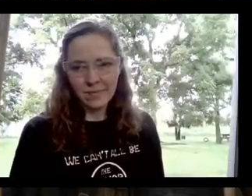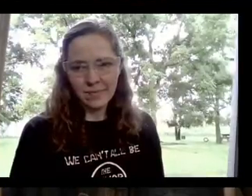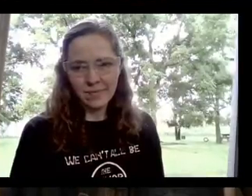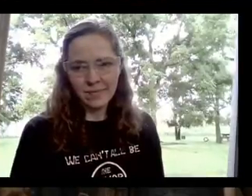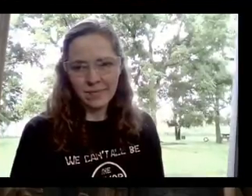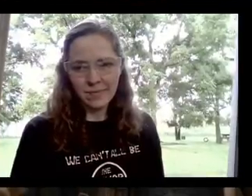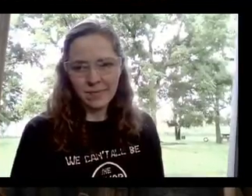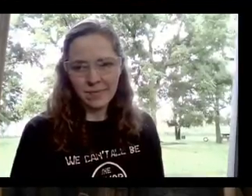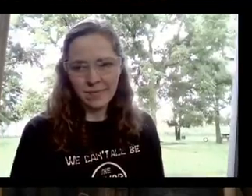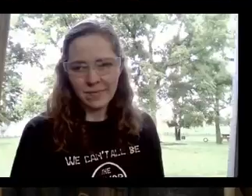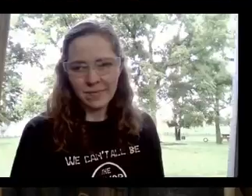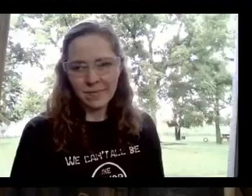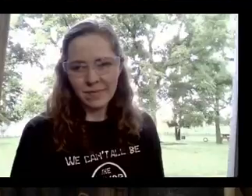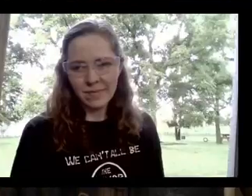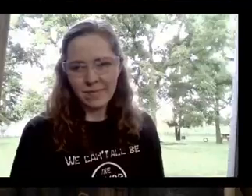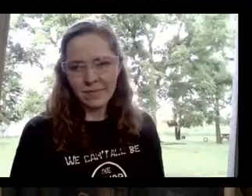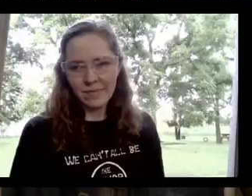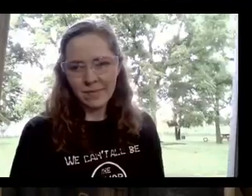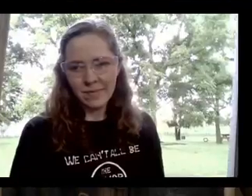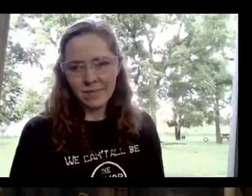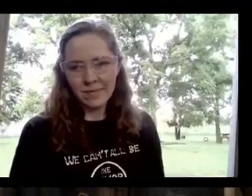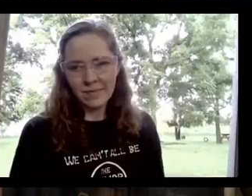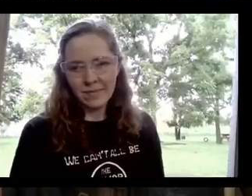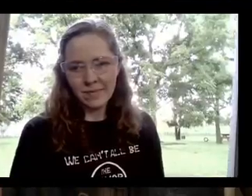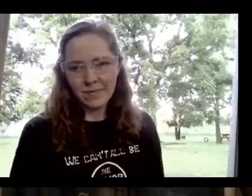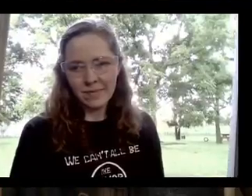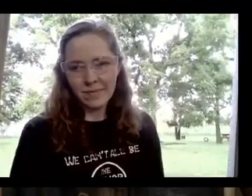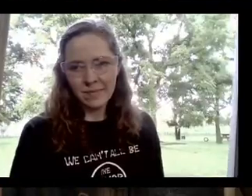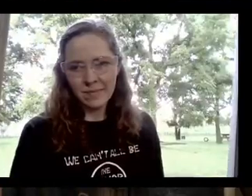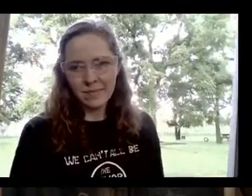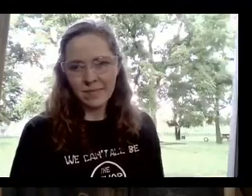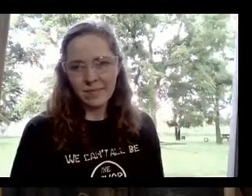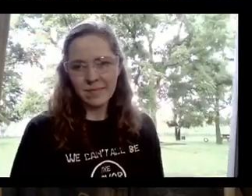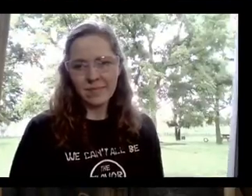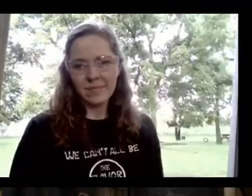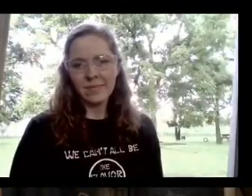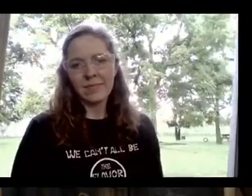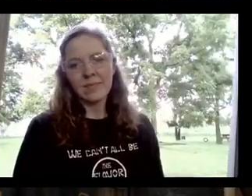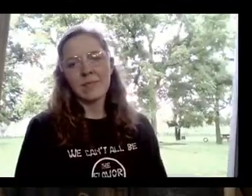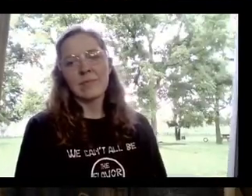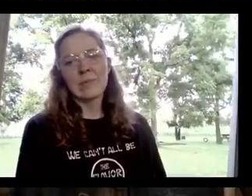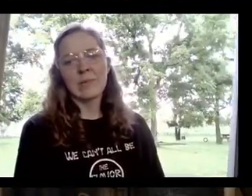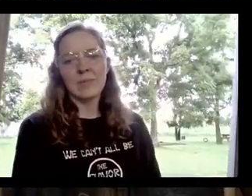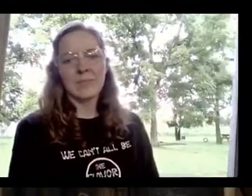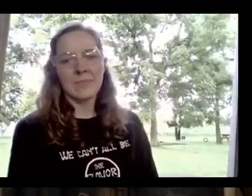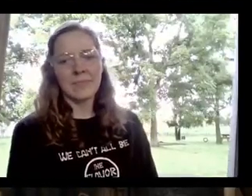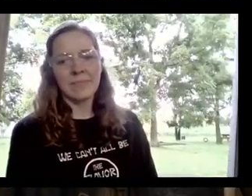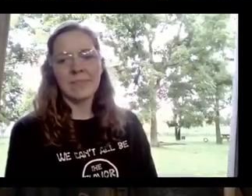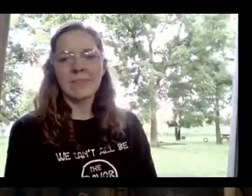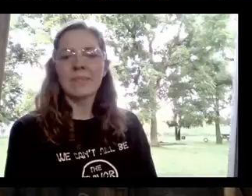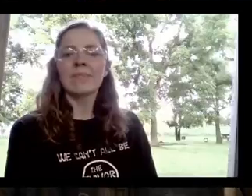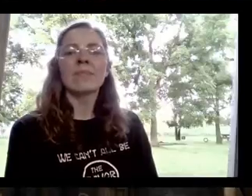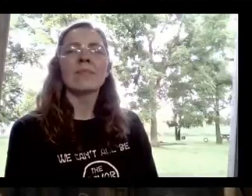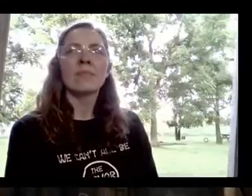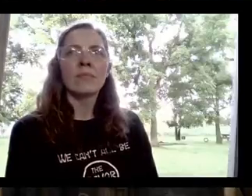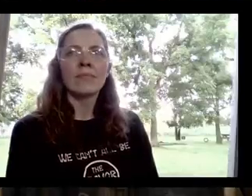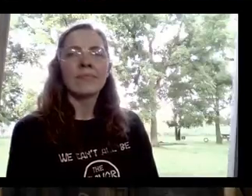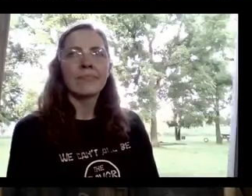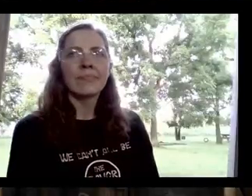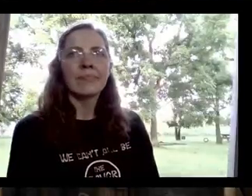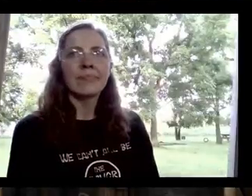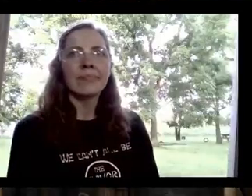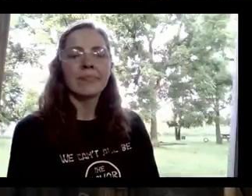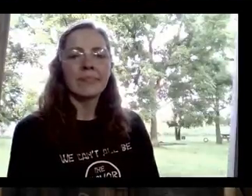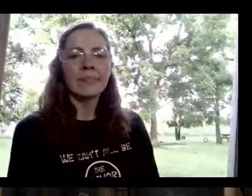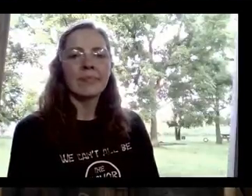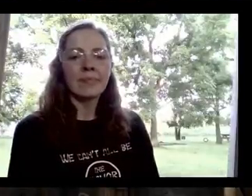I have approximately, it's a small supply, but I have about 170 pounds of it. So right around there. I don't know what